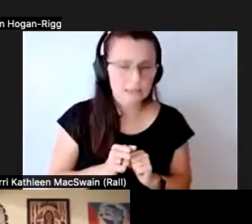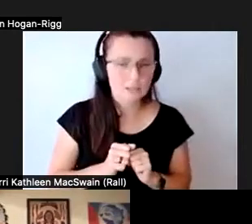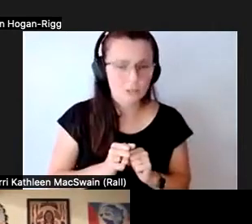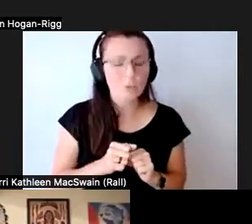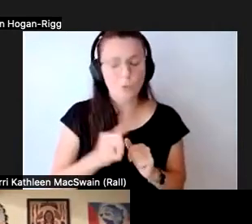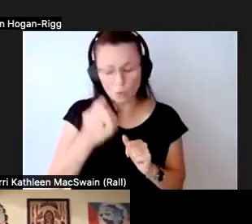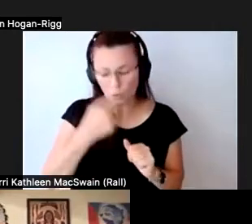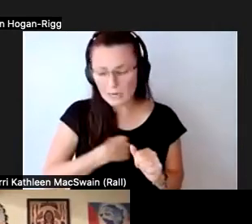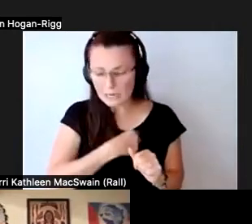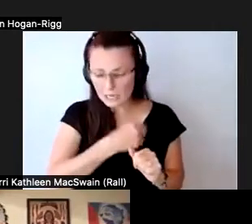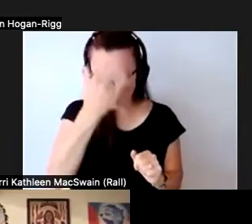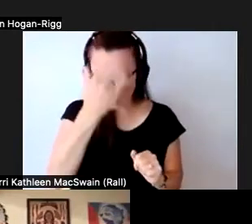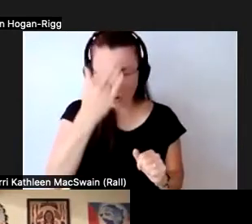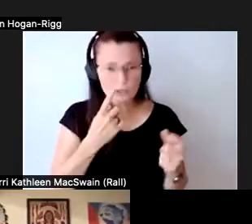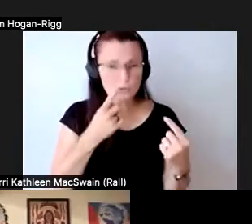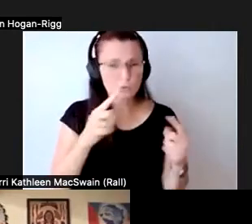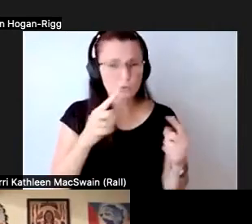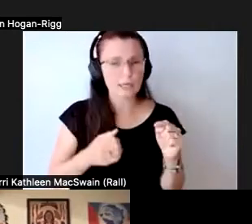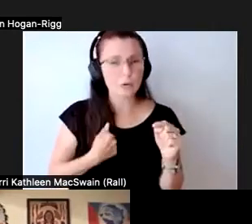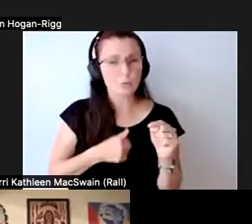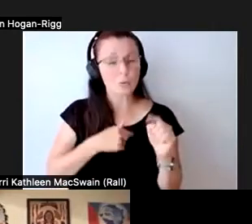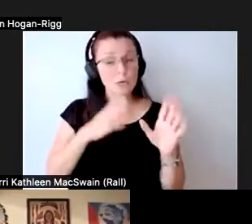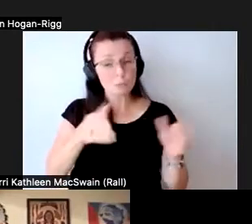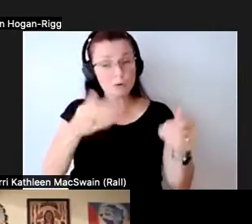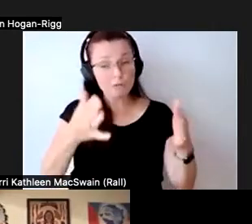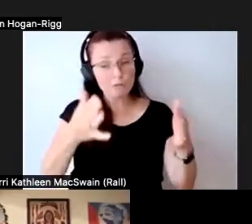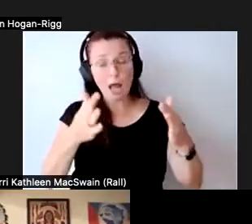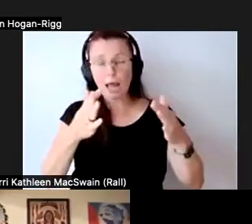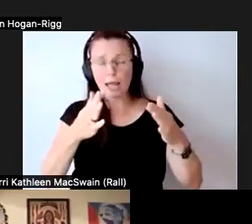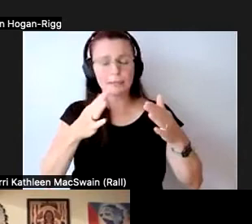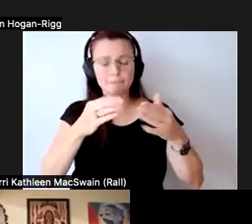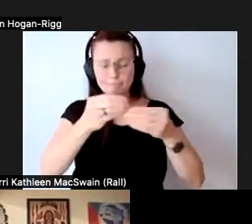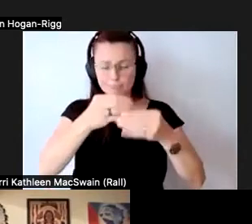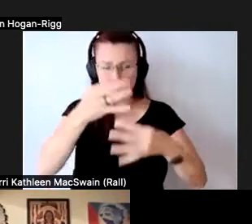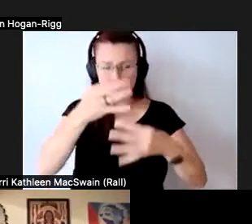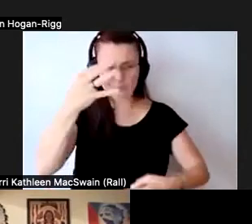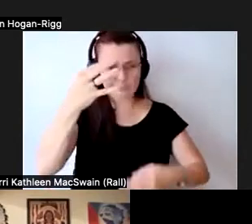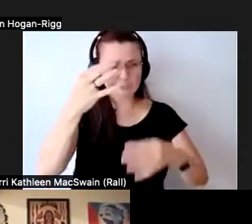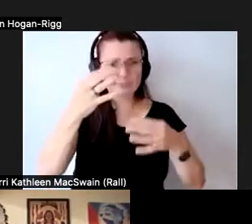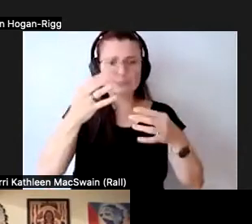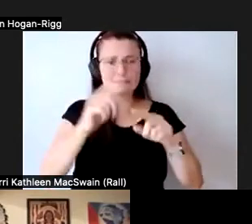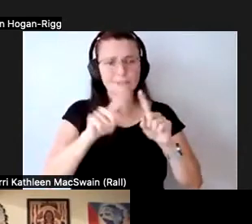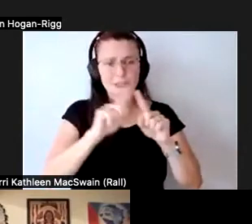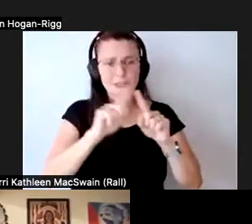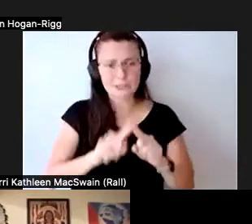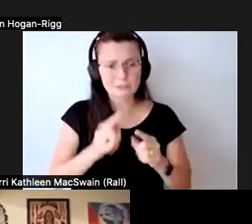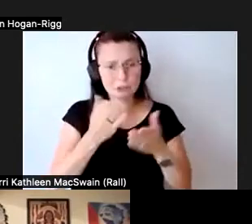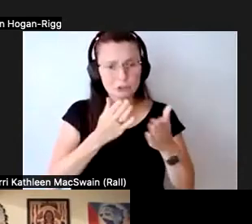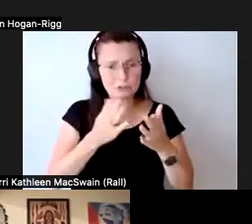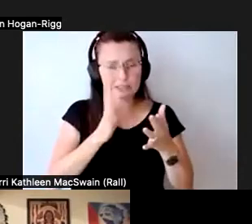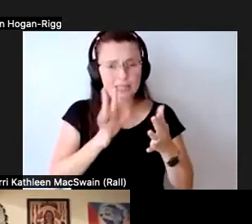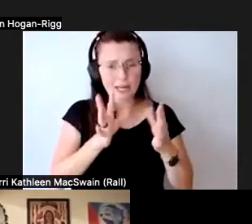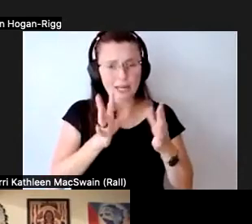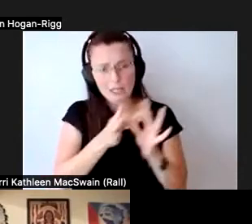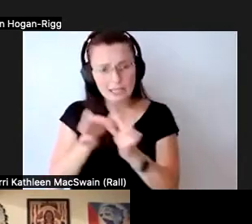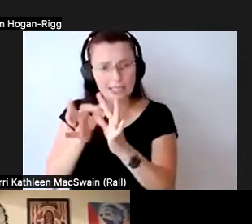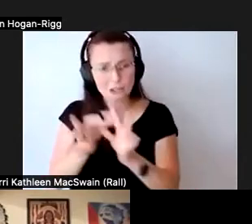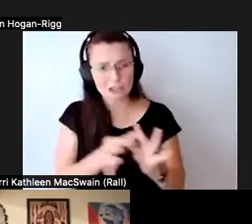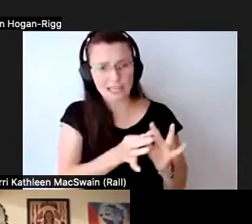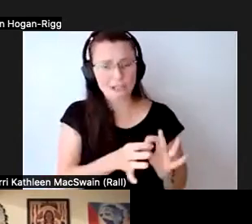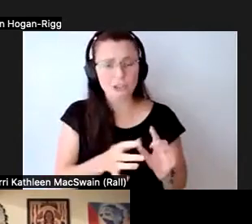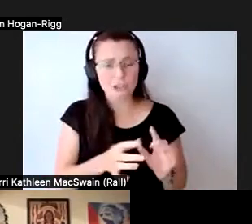We provide an array of services that are embedded and attached to the safe consumption site.